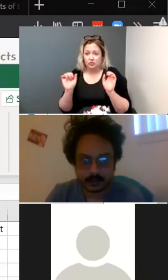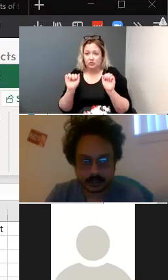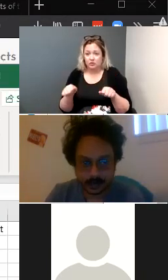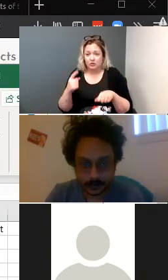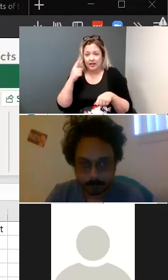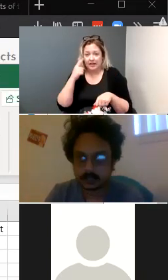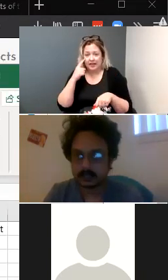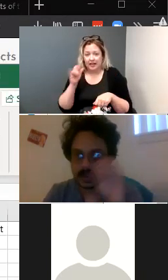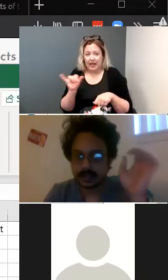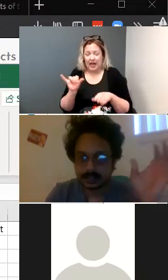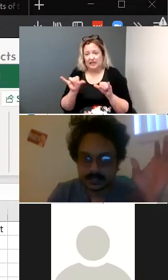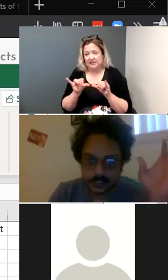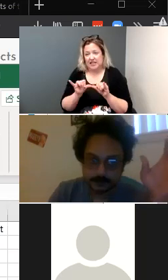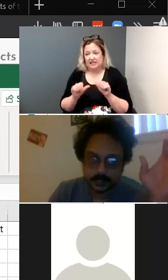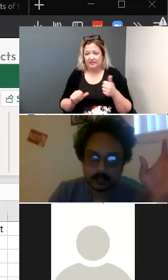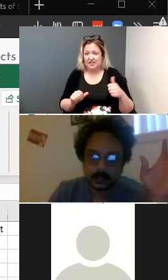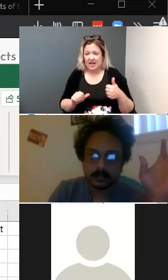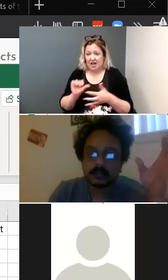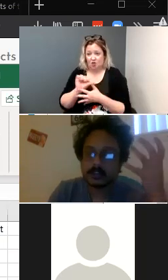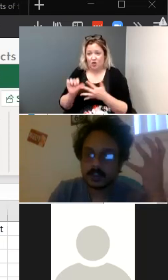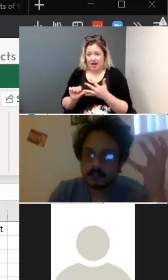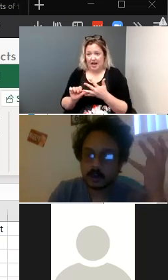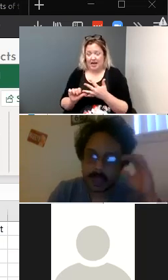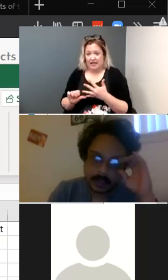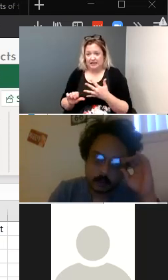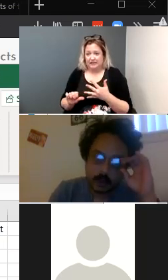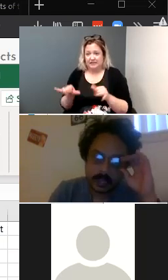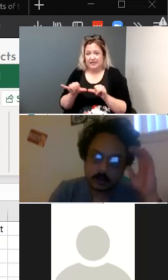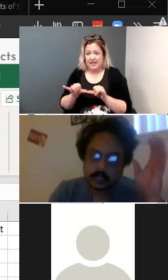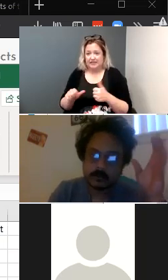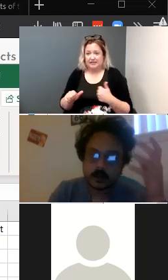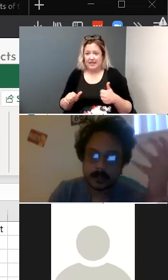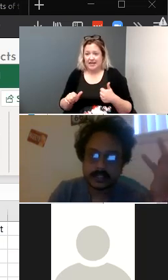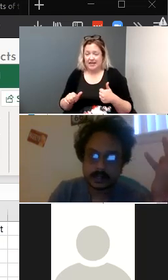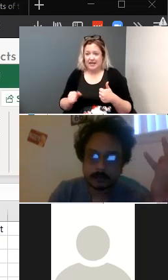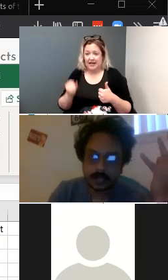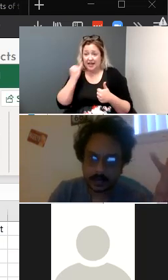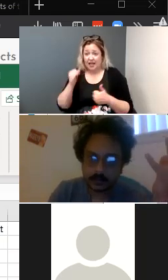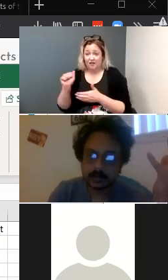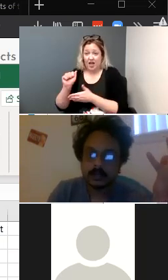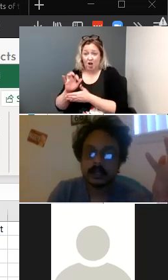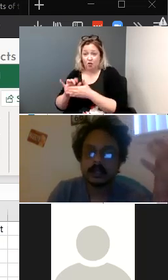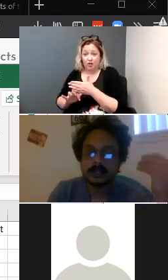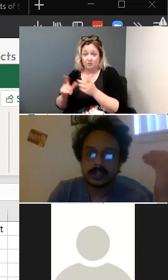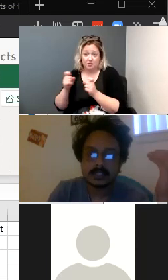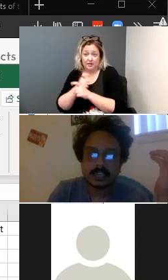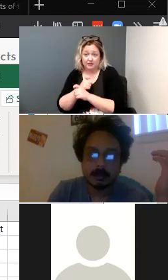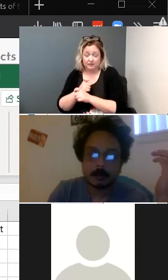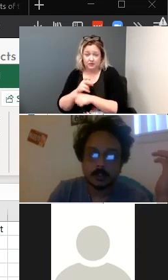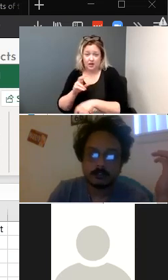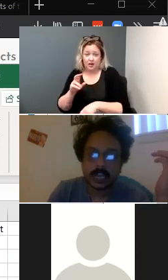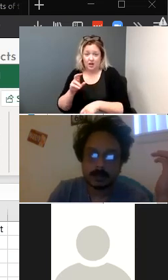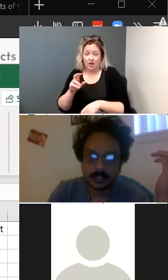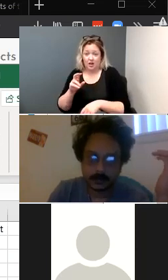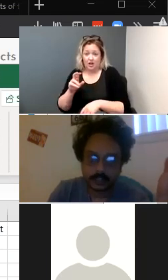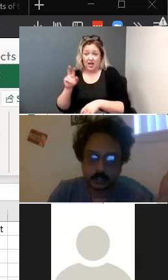size of 10, the array has a size of 10. Then if we have a algorithm of complexity n, then it takes the same